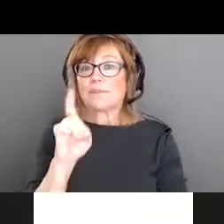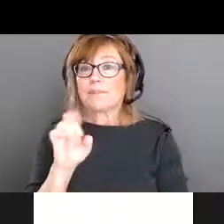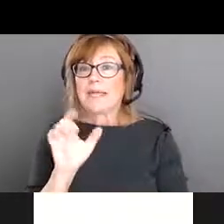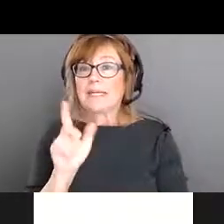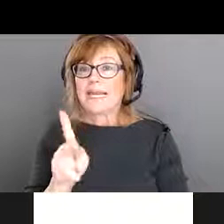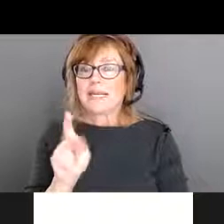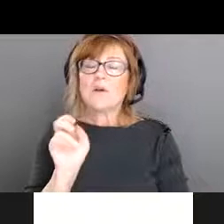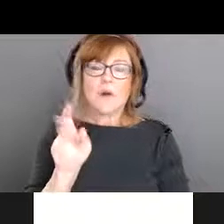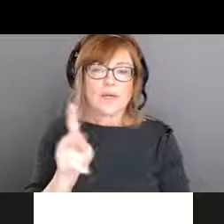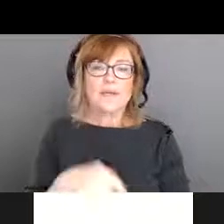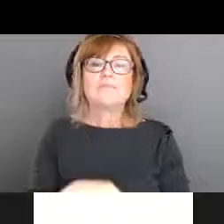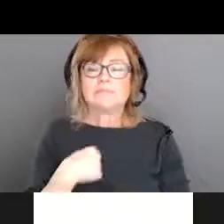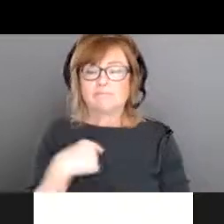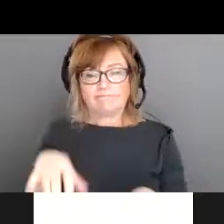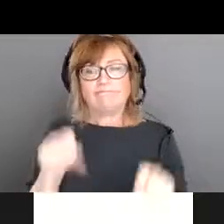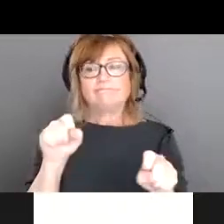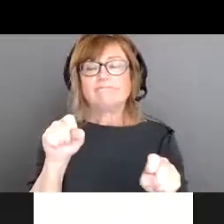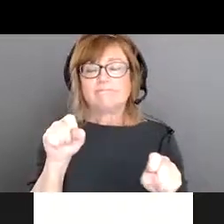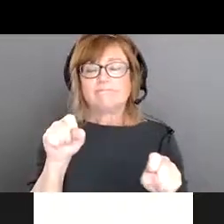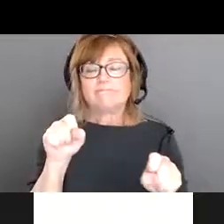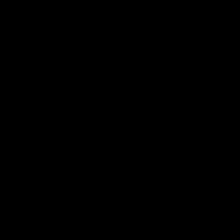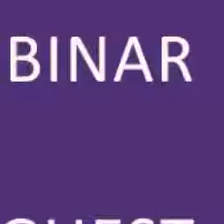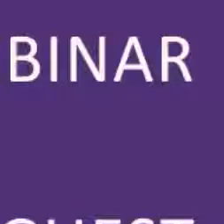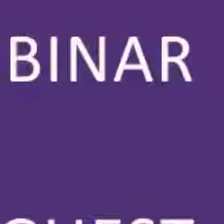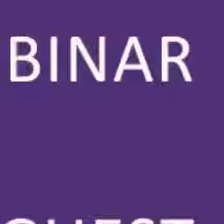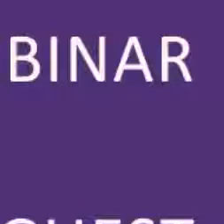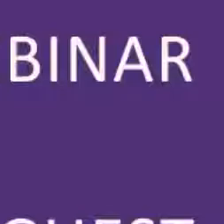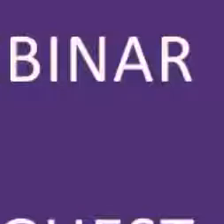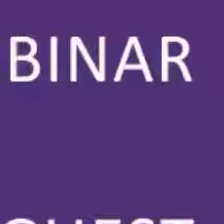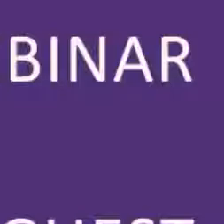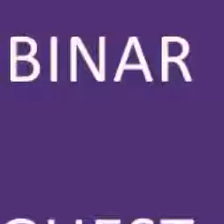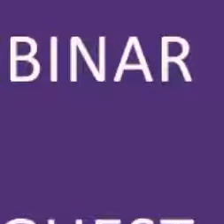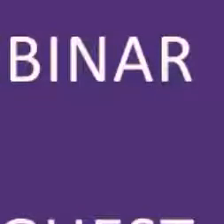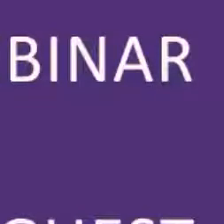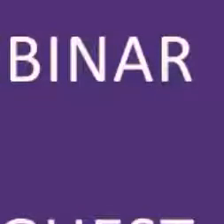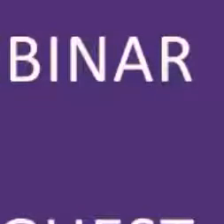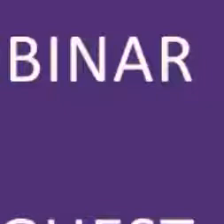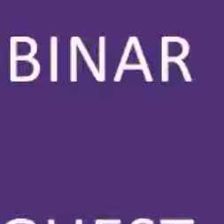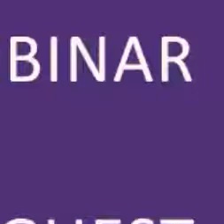Okay, so I'm gonna share mine. Okay, here